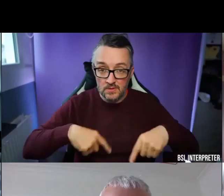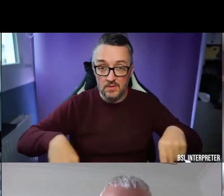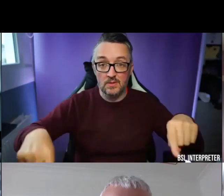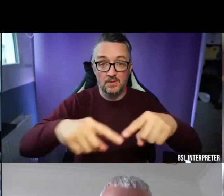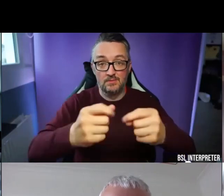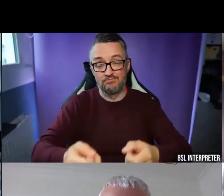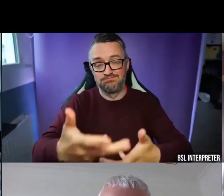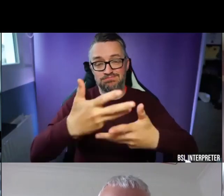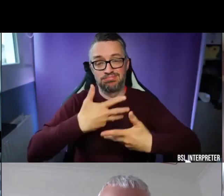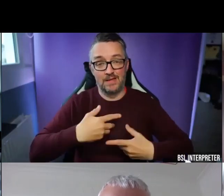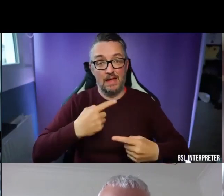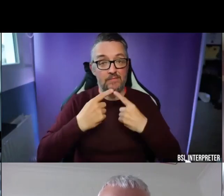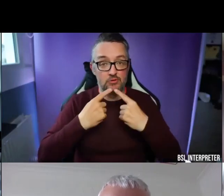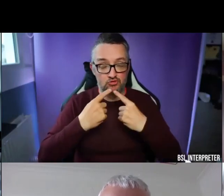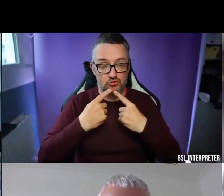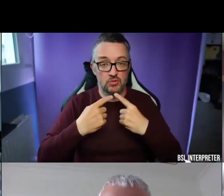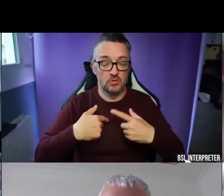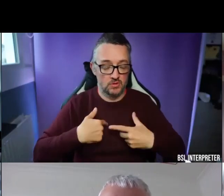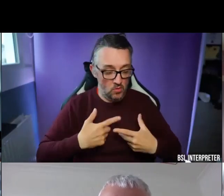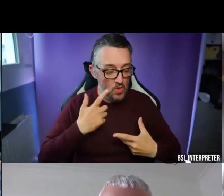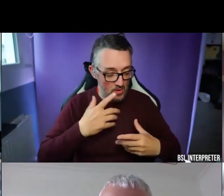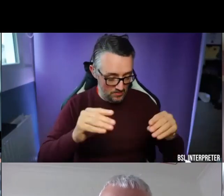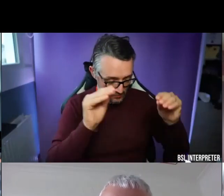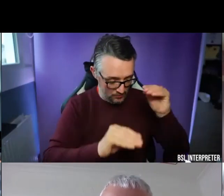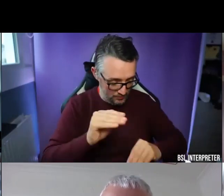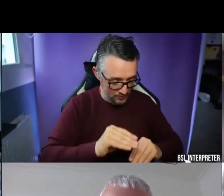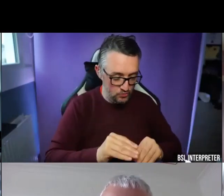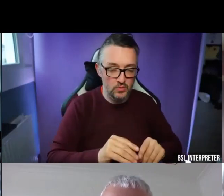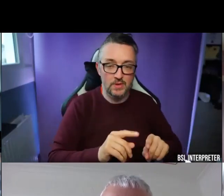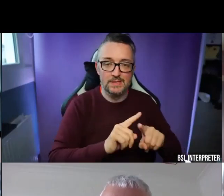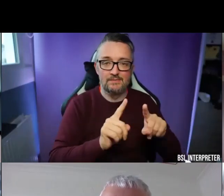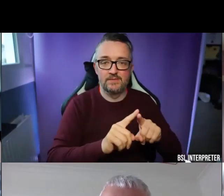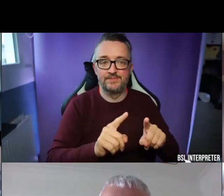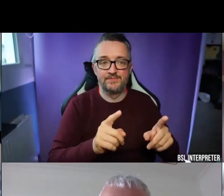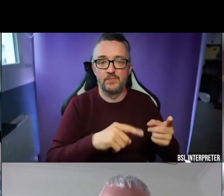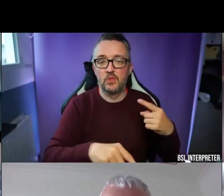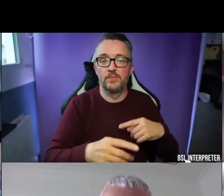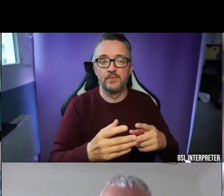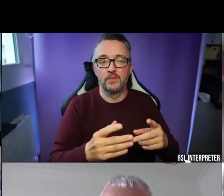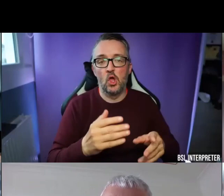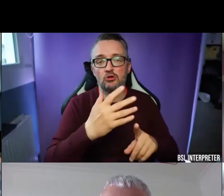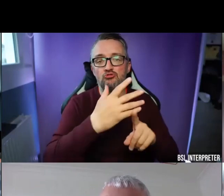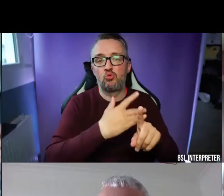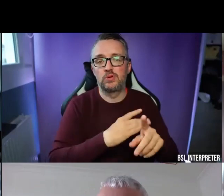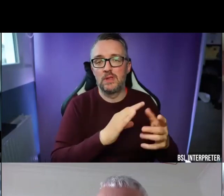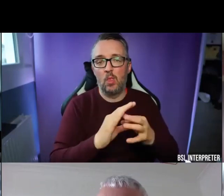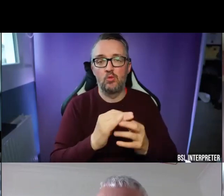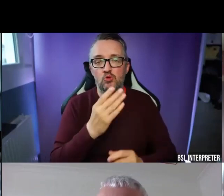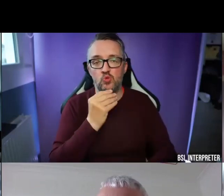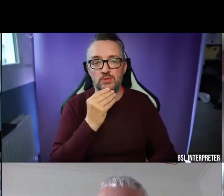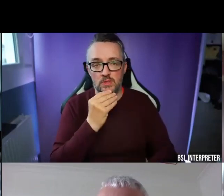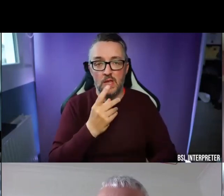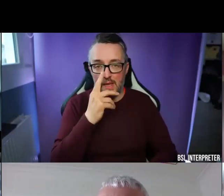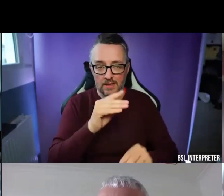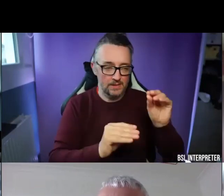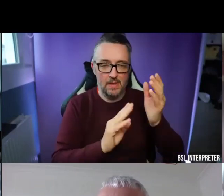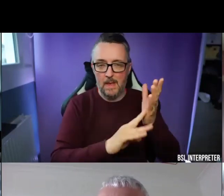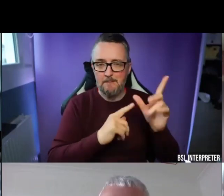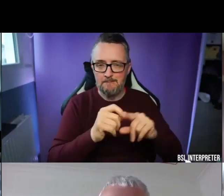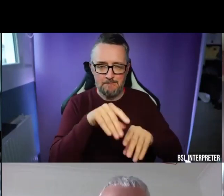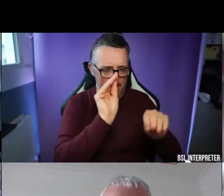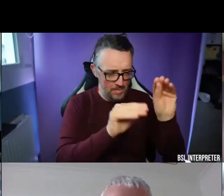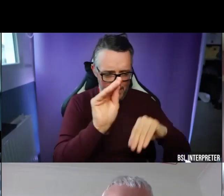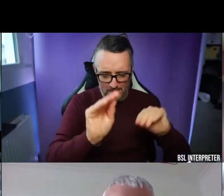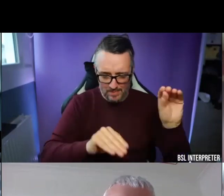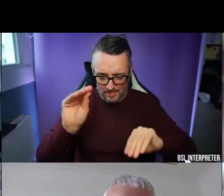information and pull it together into various user stories. These user stories will help us begin to kind of map out the areas that